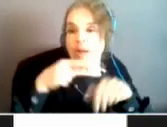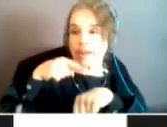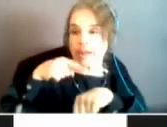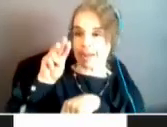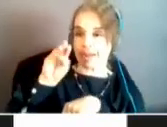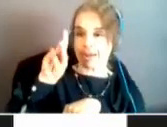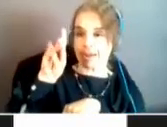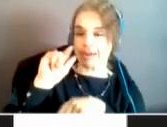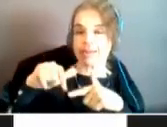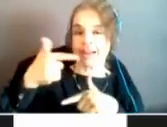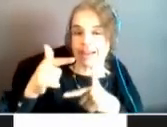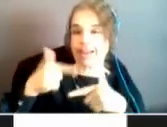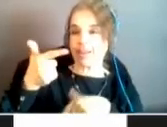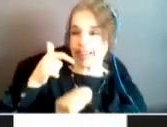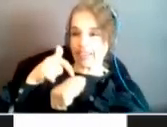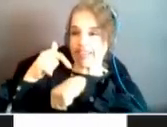to next slide.